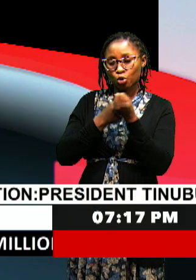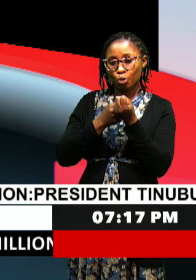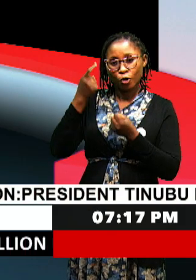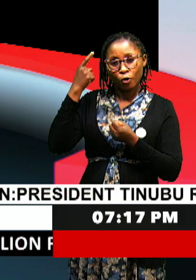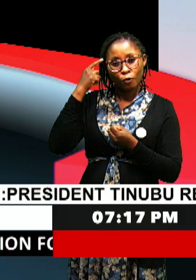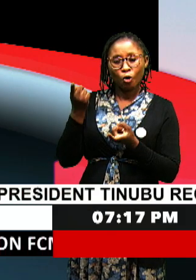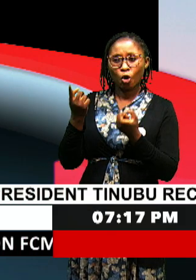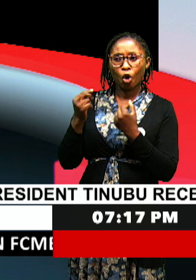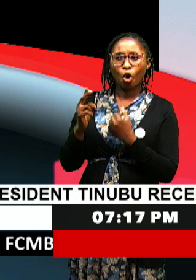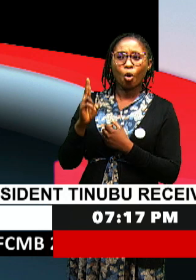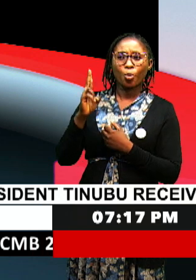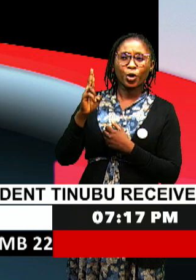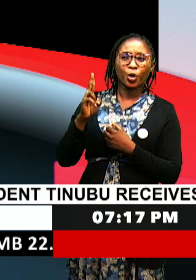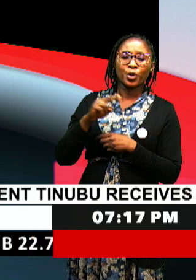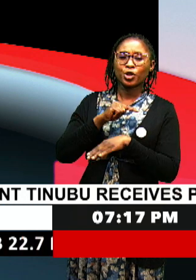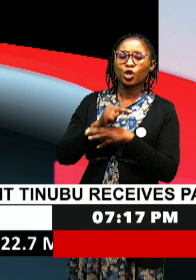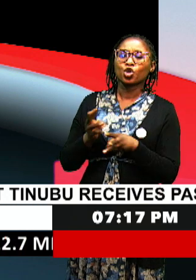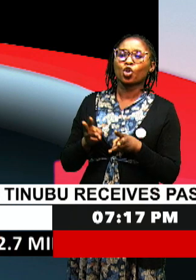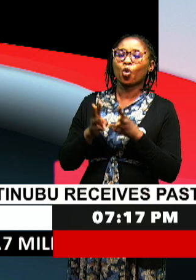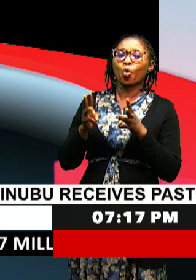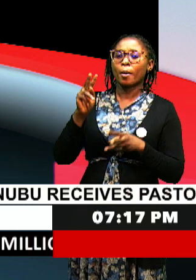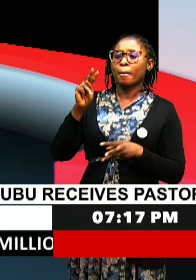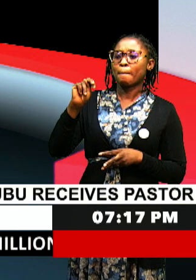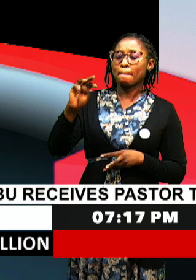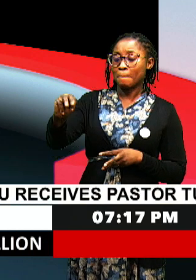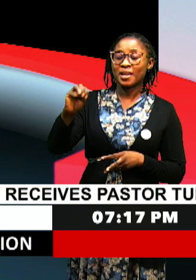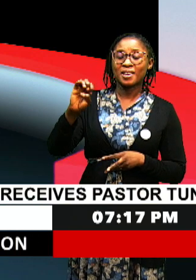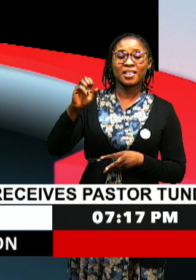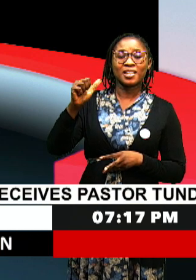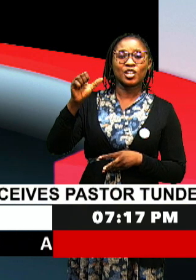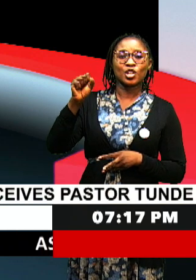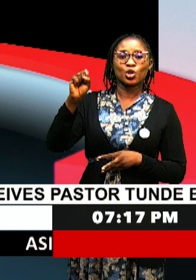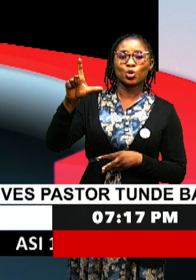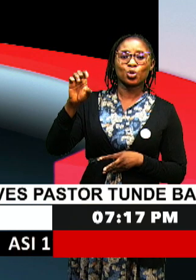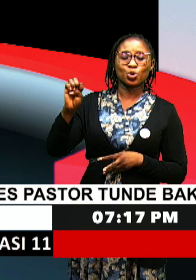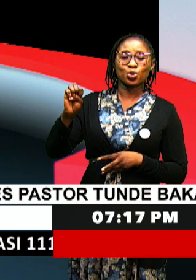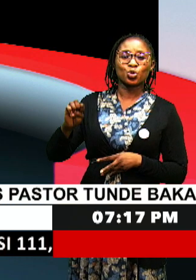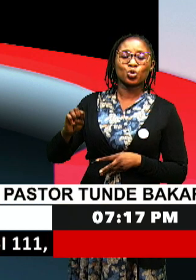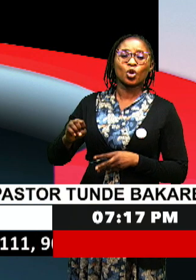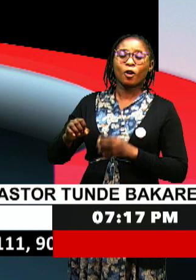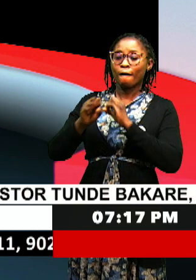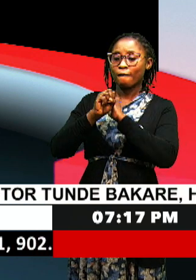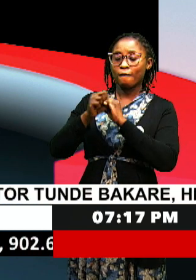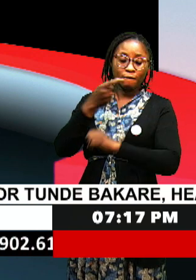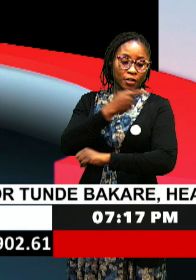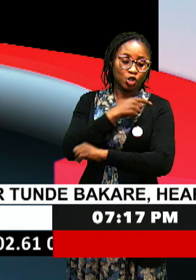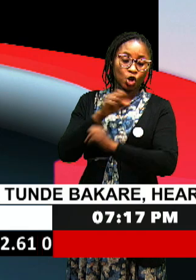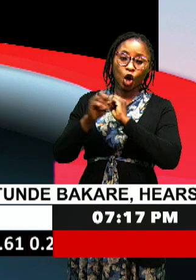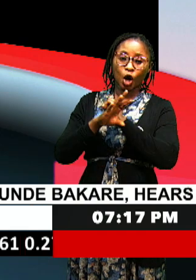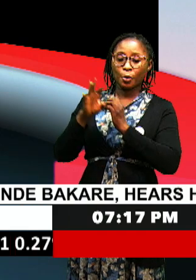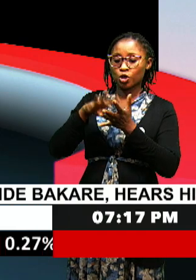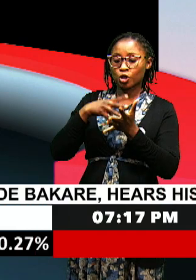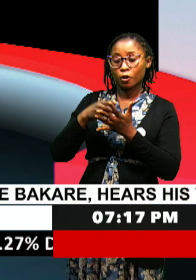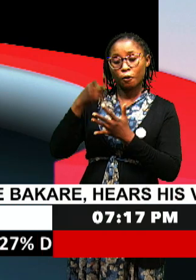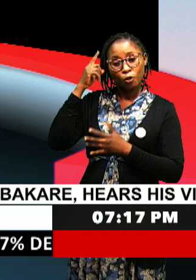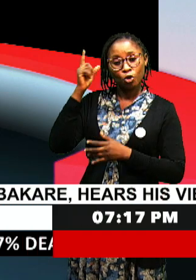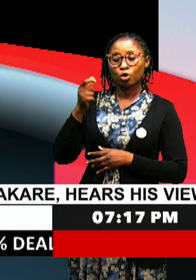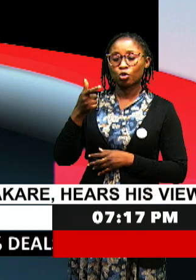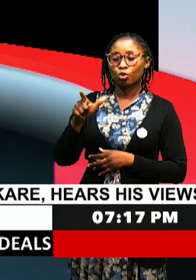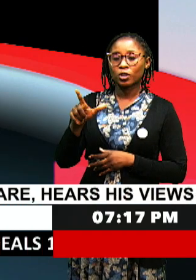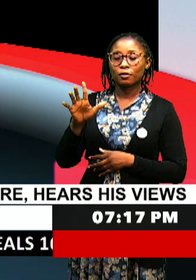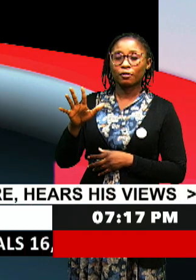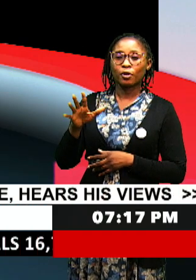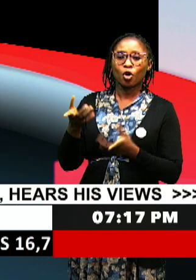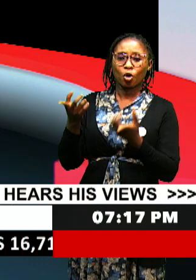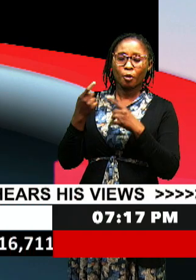the upcoming nationwide measles rubella vaccination campaign scheduled for October 2025. Well, this is coming